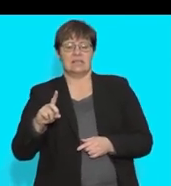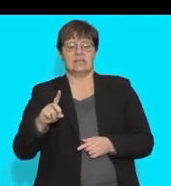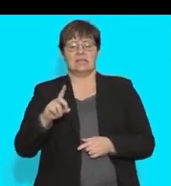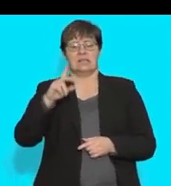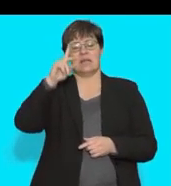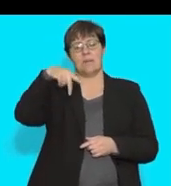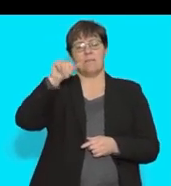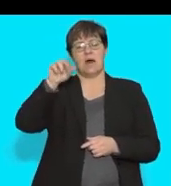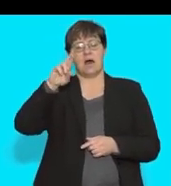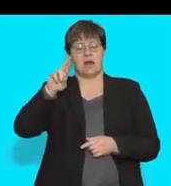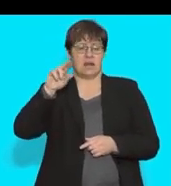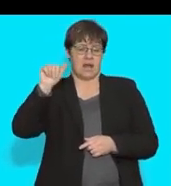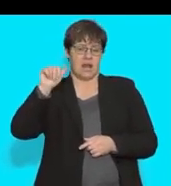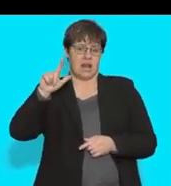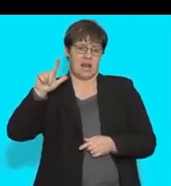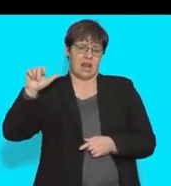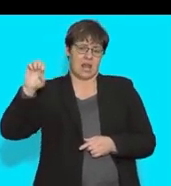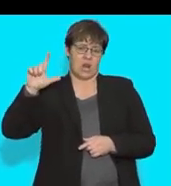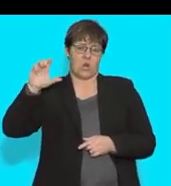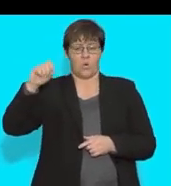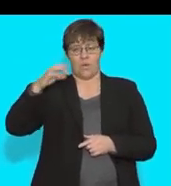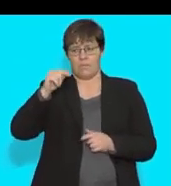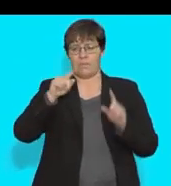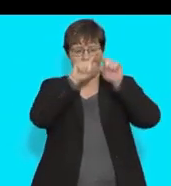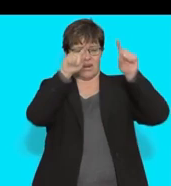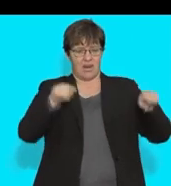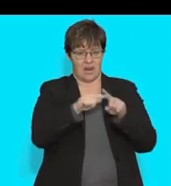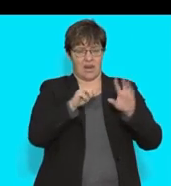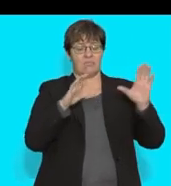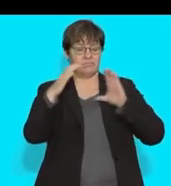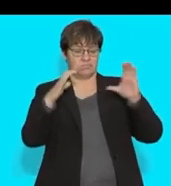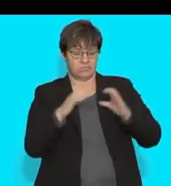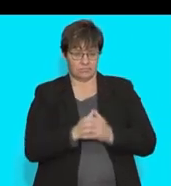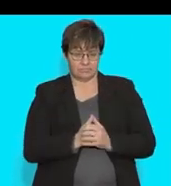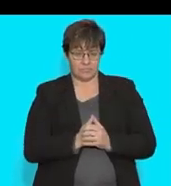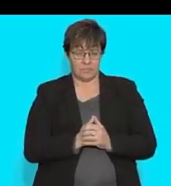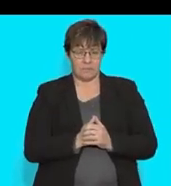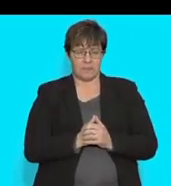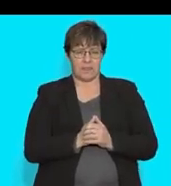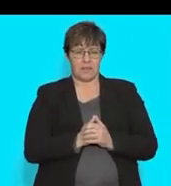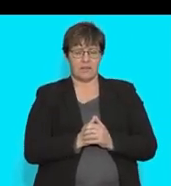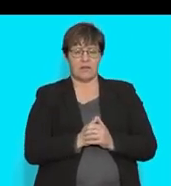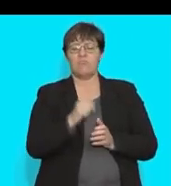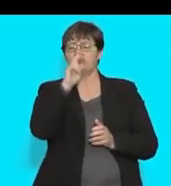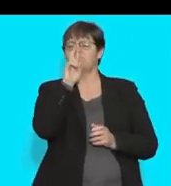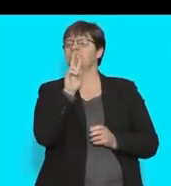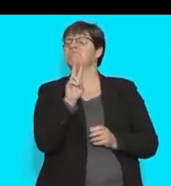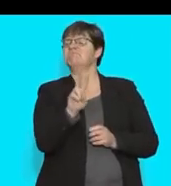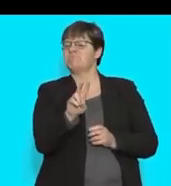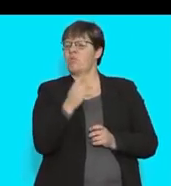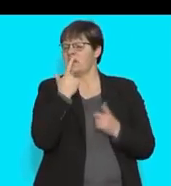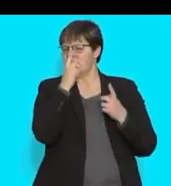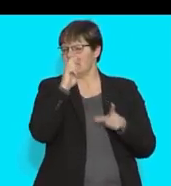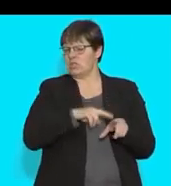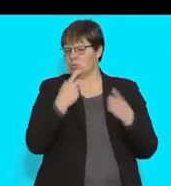one of the ways you can use this. Now let's actually see what is it that we need to do in order to apply